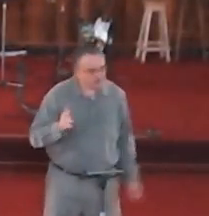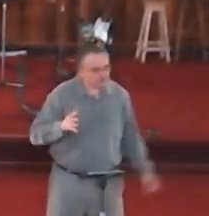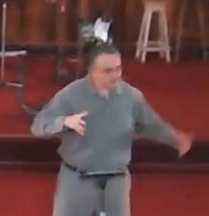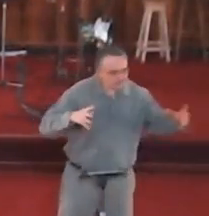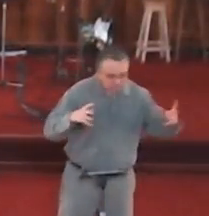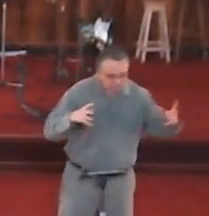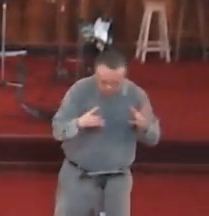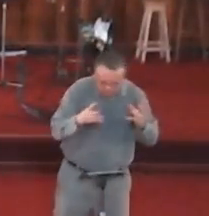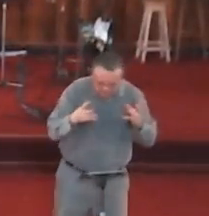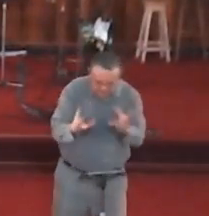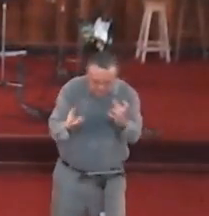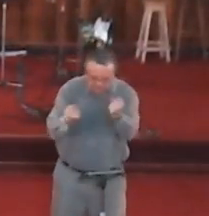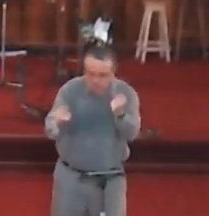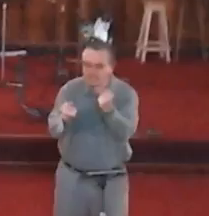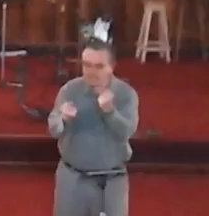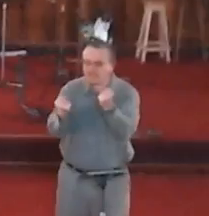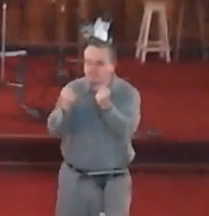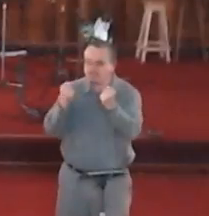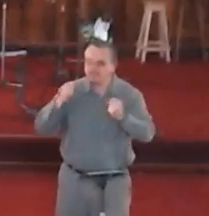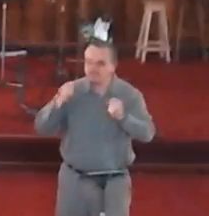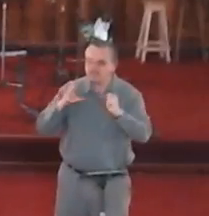Saulo también, era un equipo